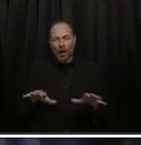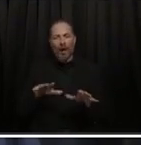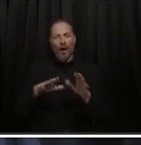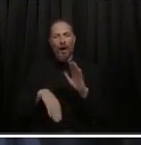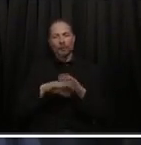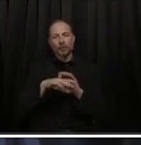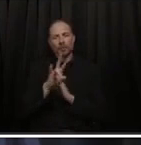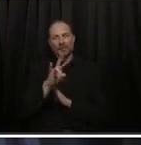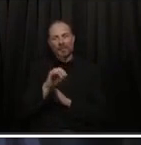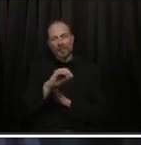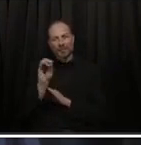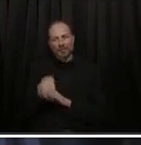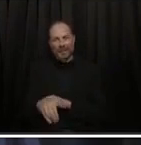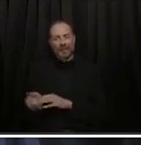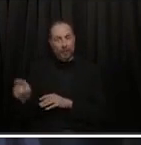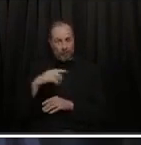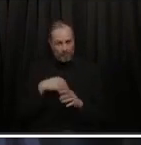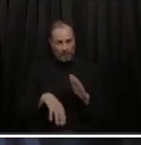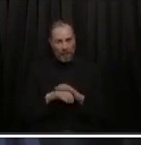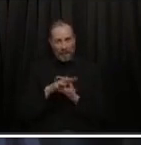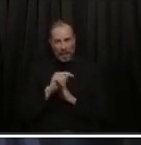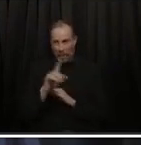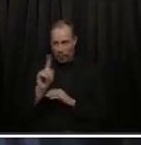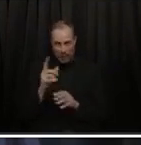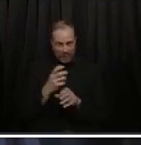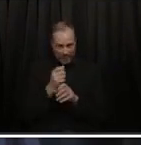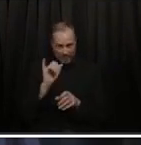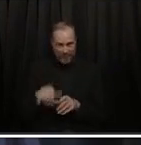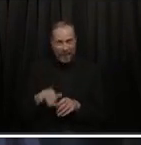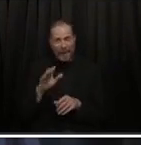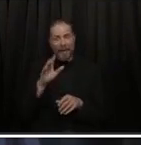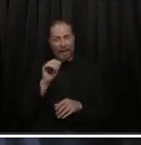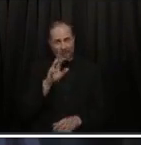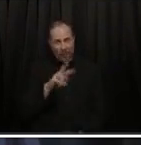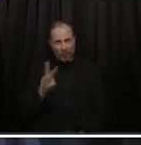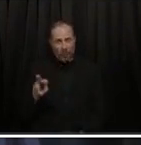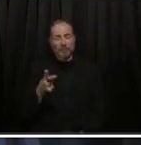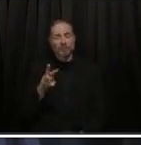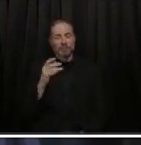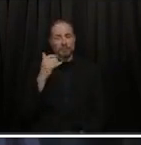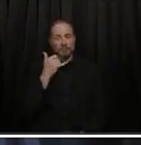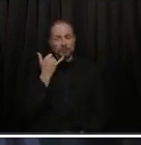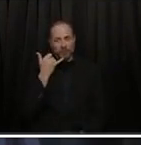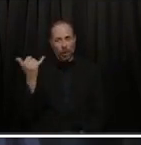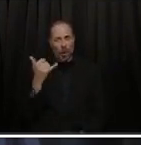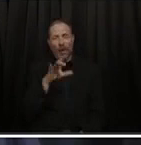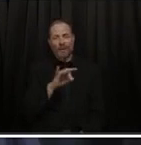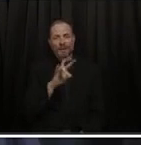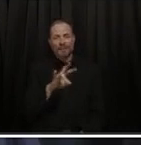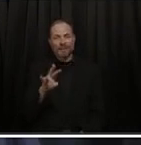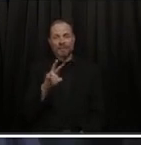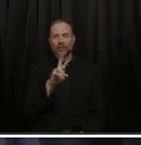get monoclonal antibody treatment at sites across Colorado at our COVID hotline at